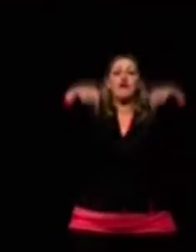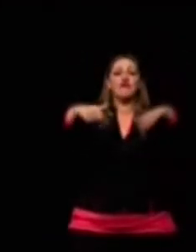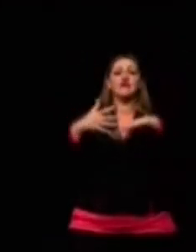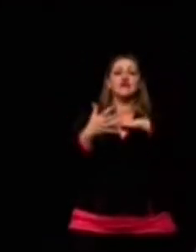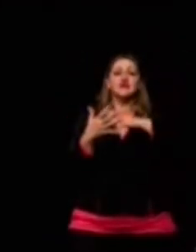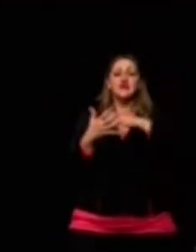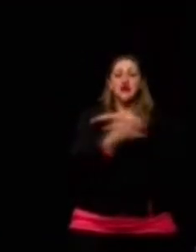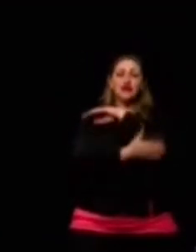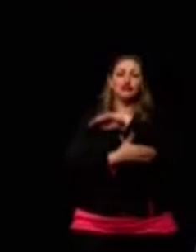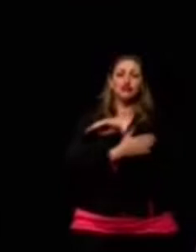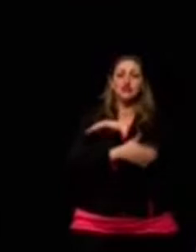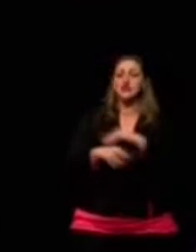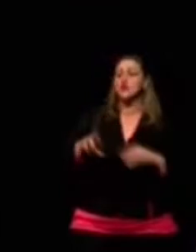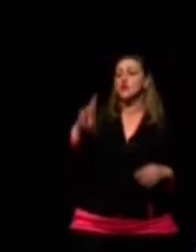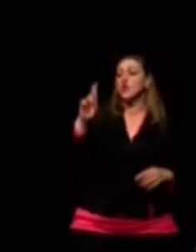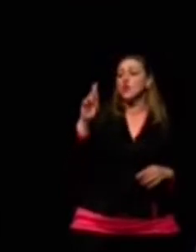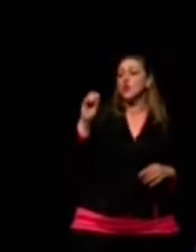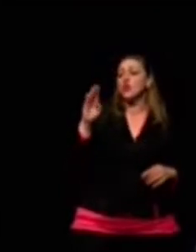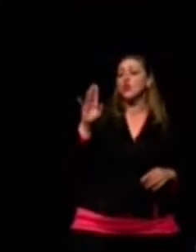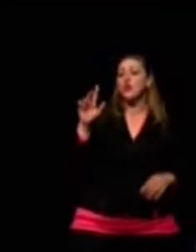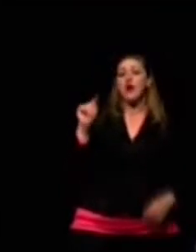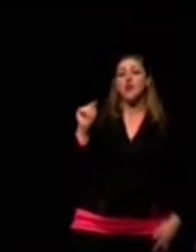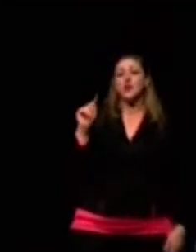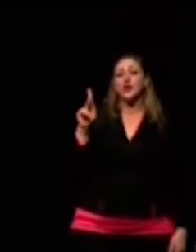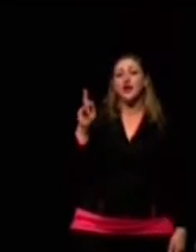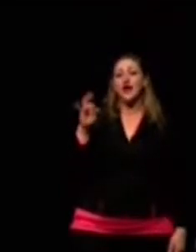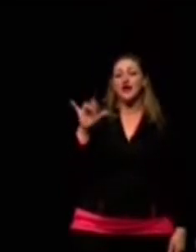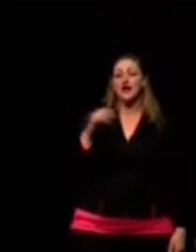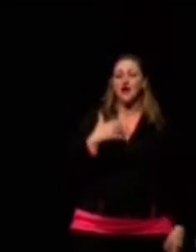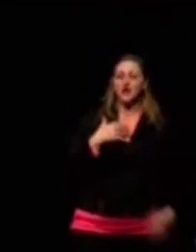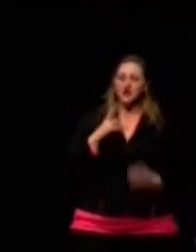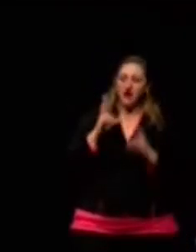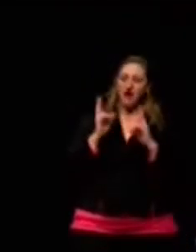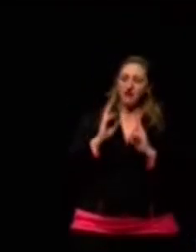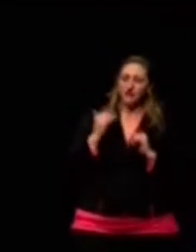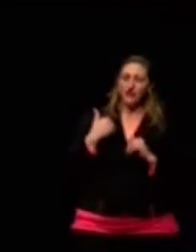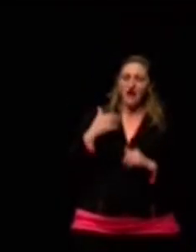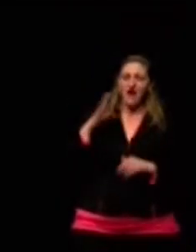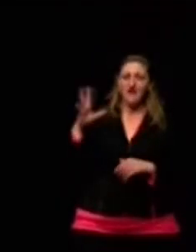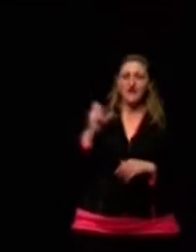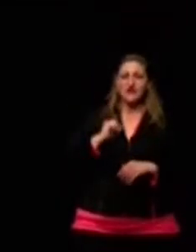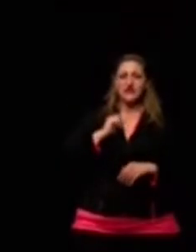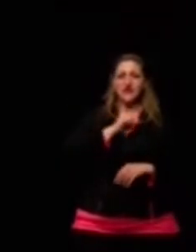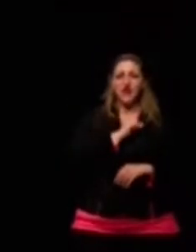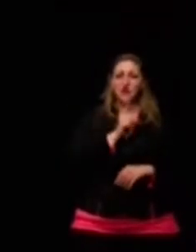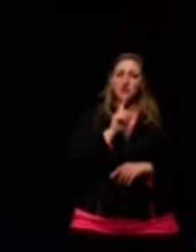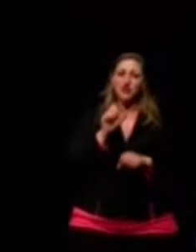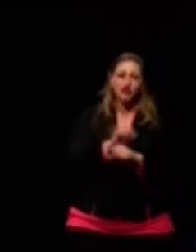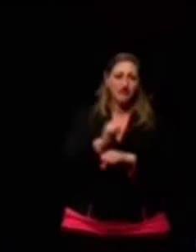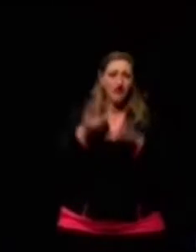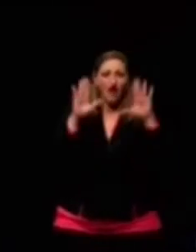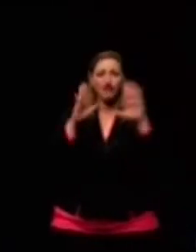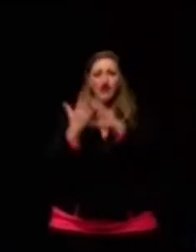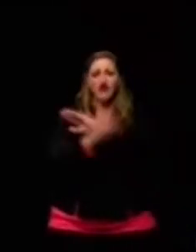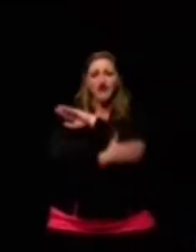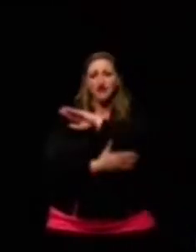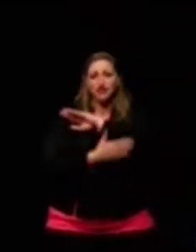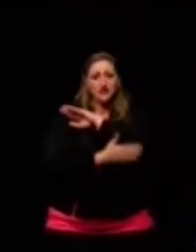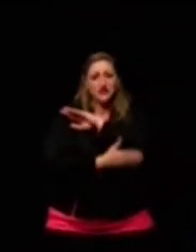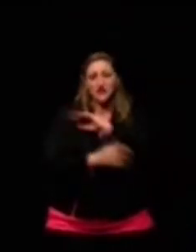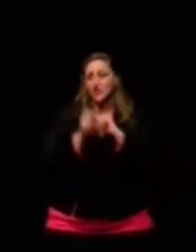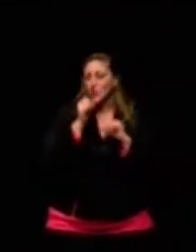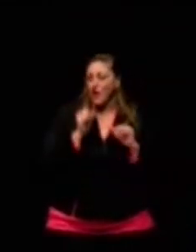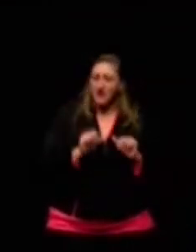Senate seat I was so honored to hold, reminded us we are a great country, an